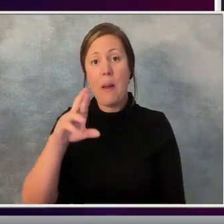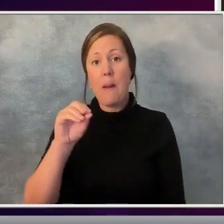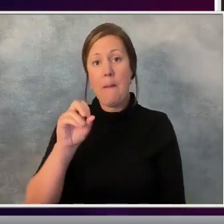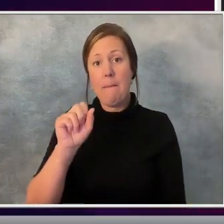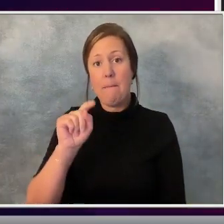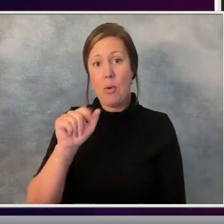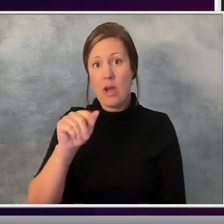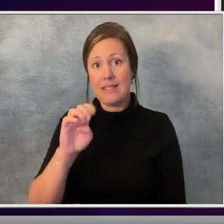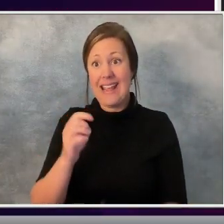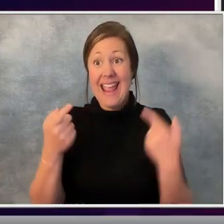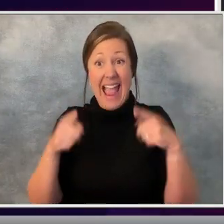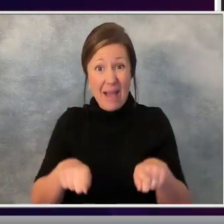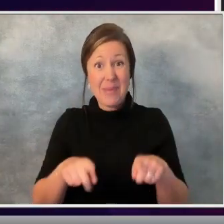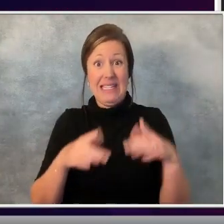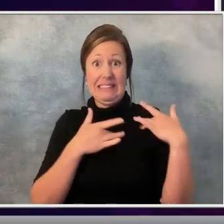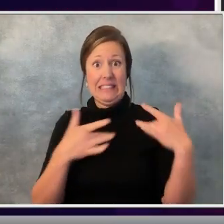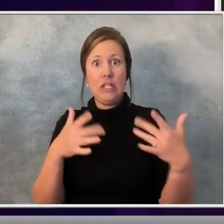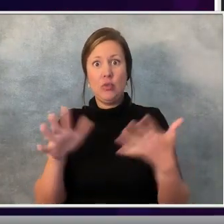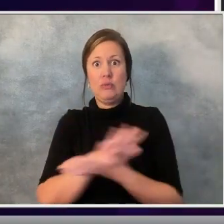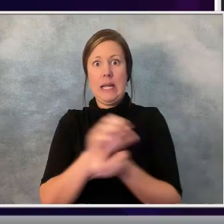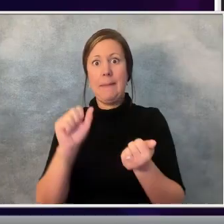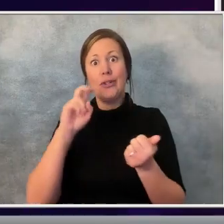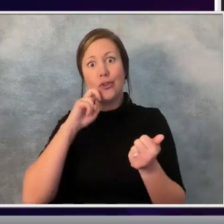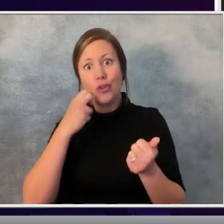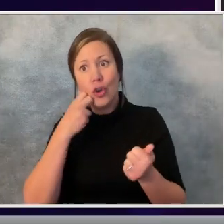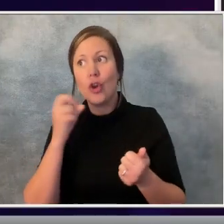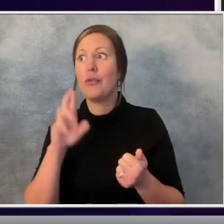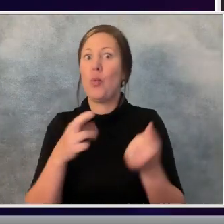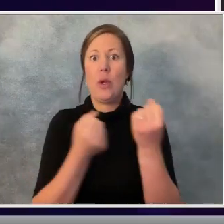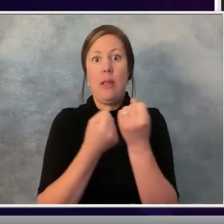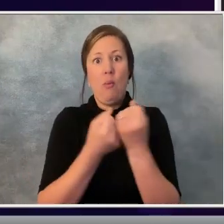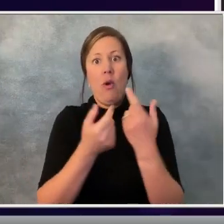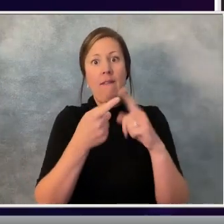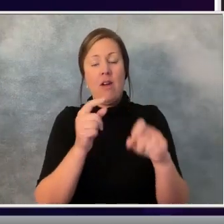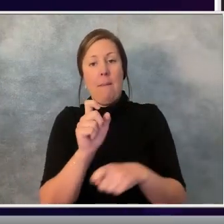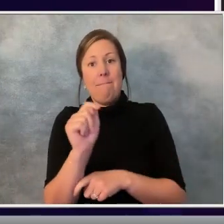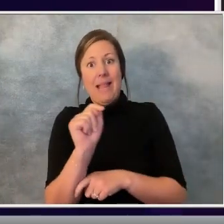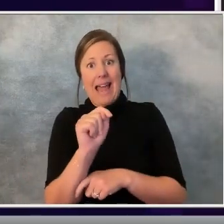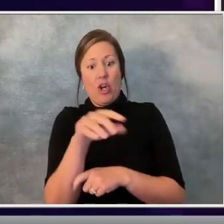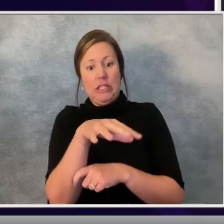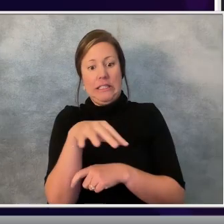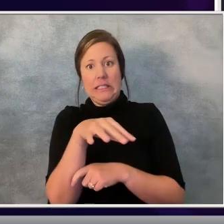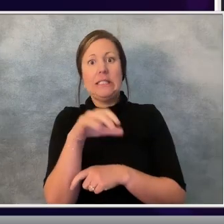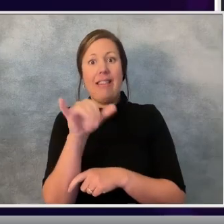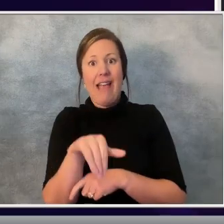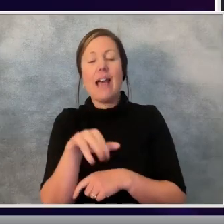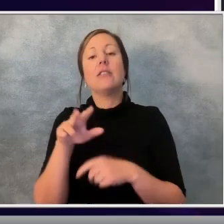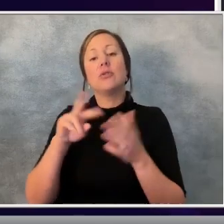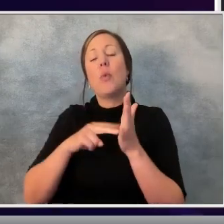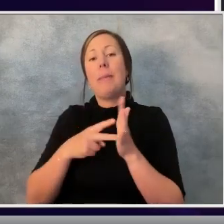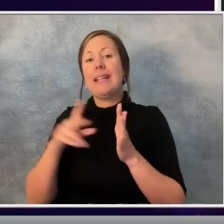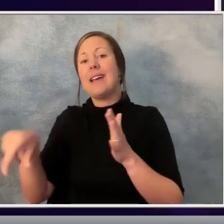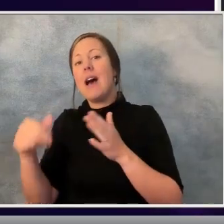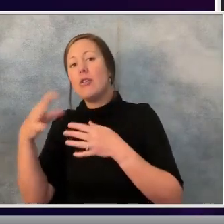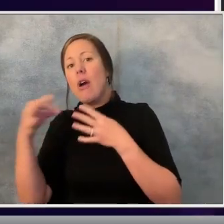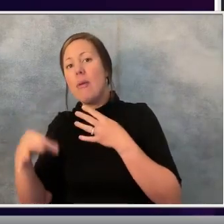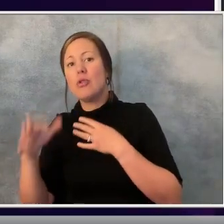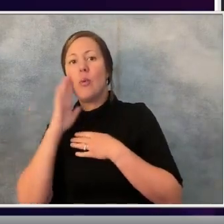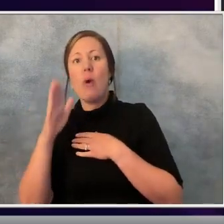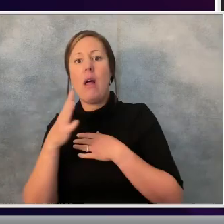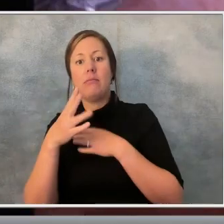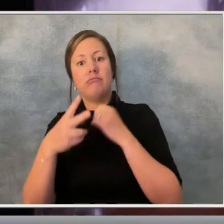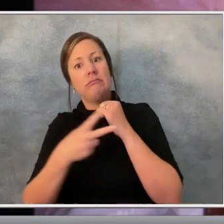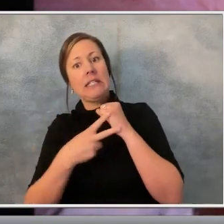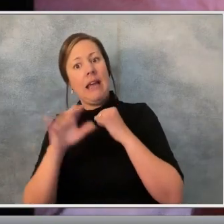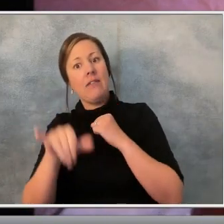support the bladder has that gives continence. Got it. So this other approach allows us to preserve all of that support so that men can recover much